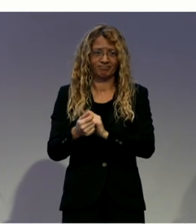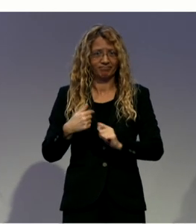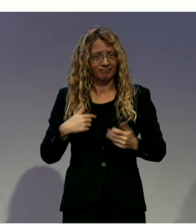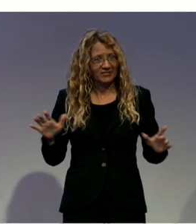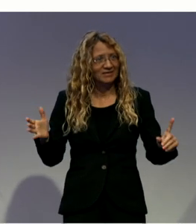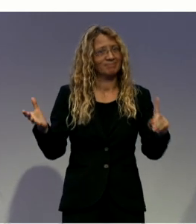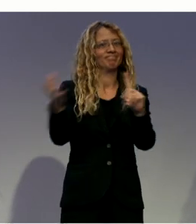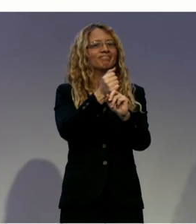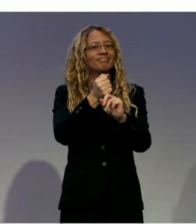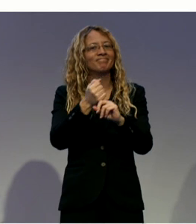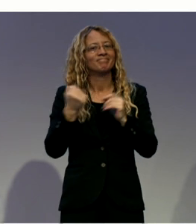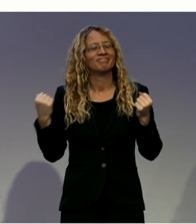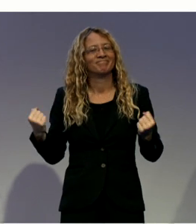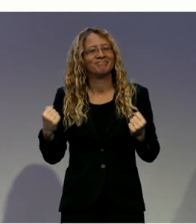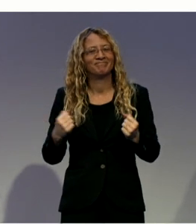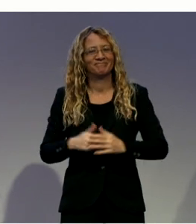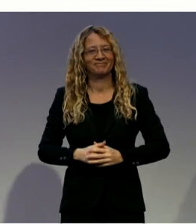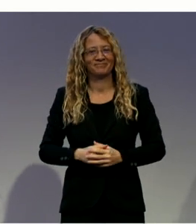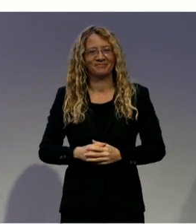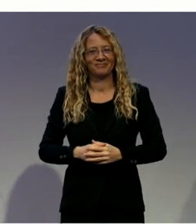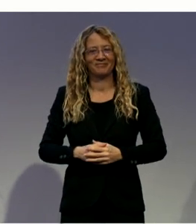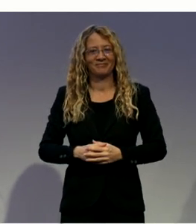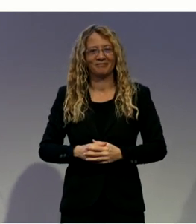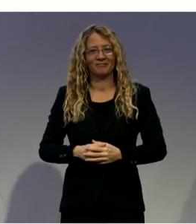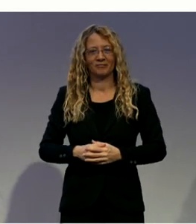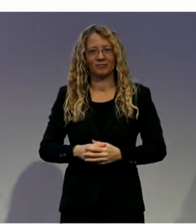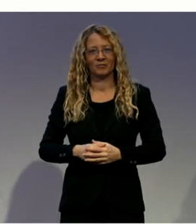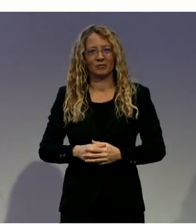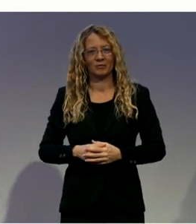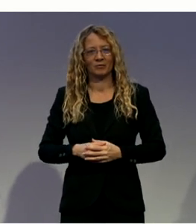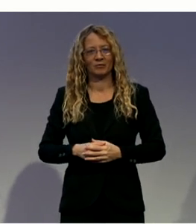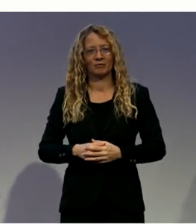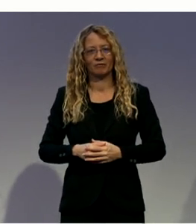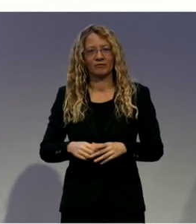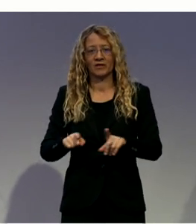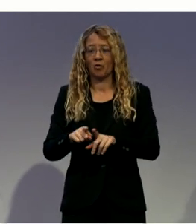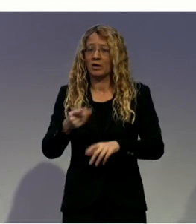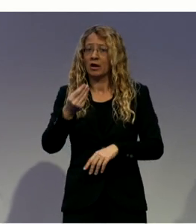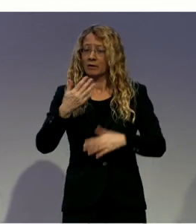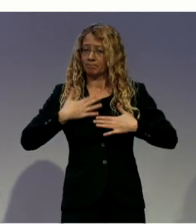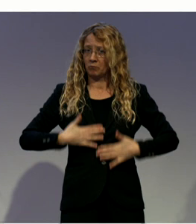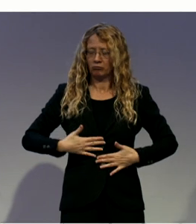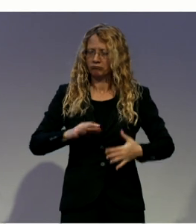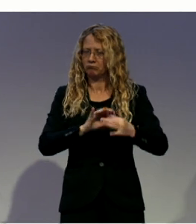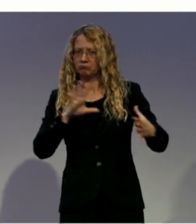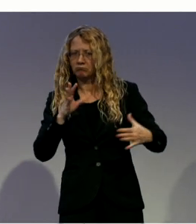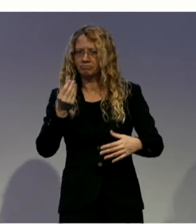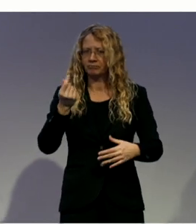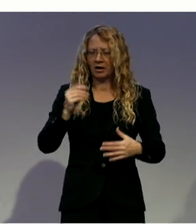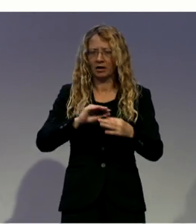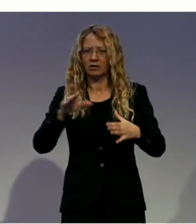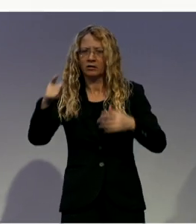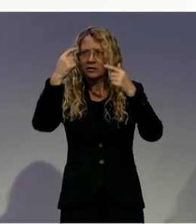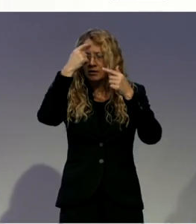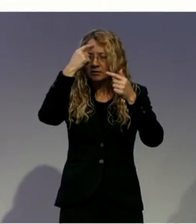succeed with physical independence, financial independence, taking into consideration the social awareness, and we are able to achieve the independent living of these